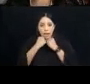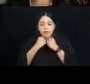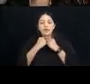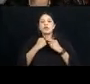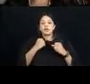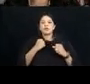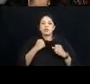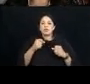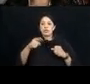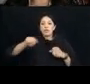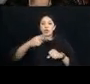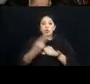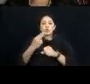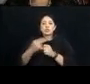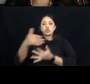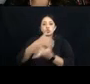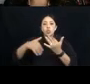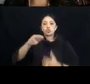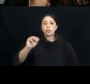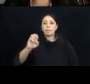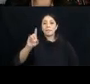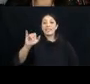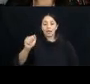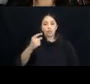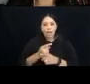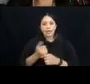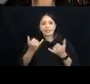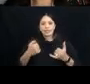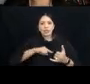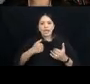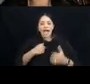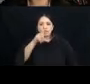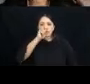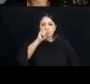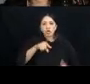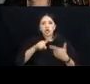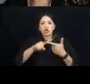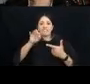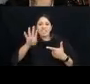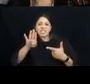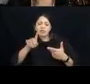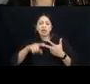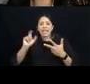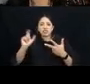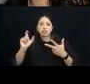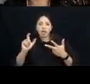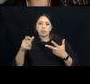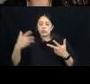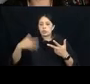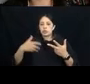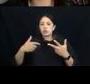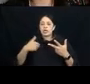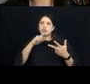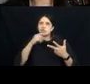they're using social media, right? Today we have Twitter and Facebook and other accounts that I'm sure I'm